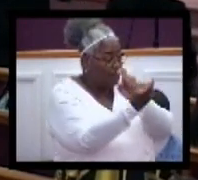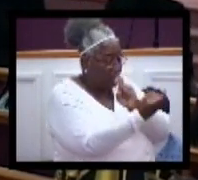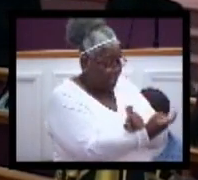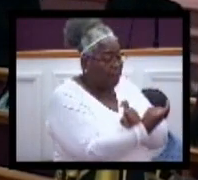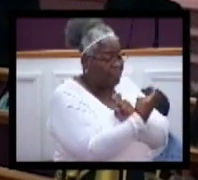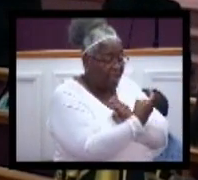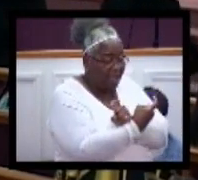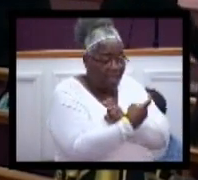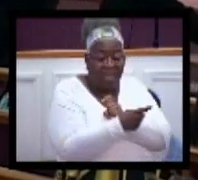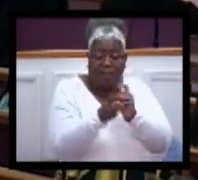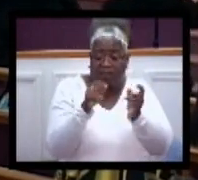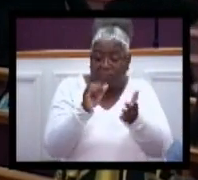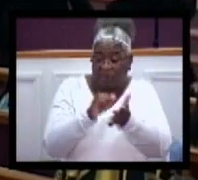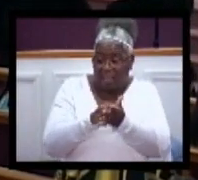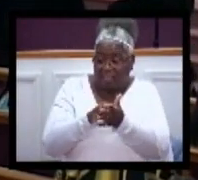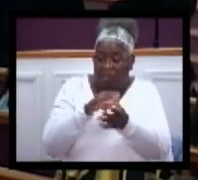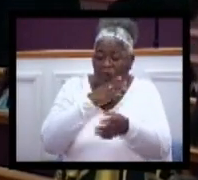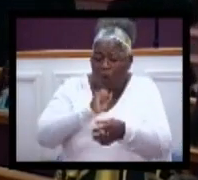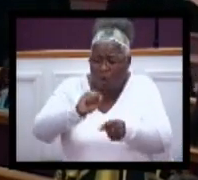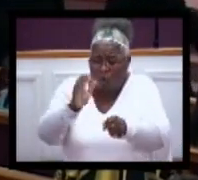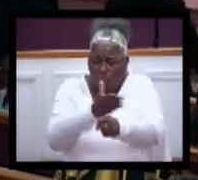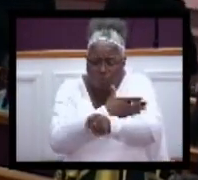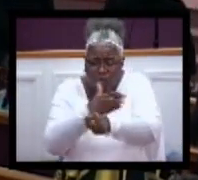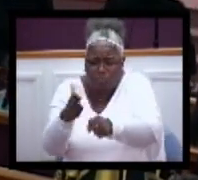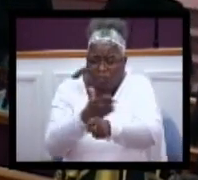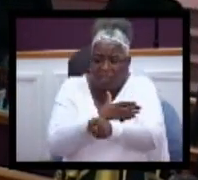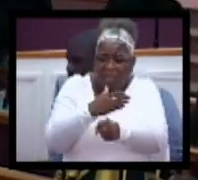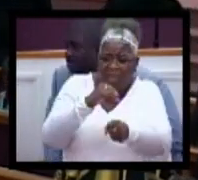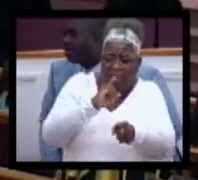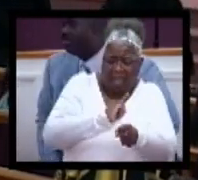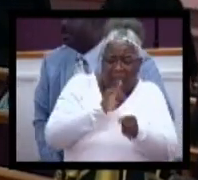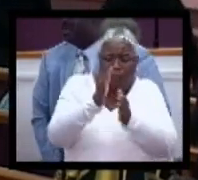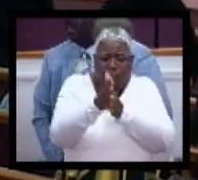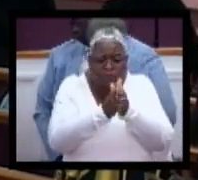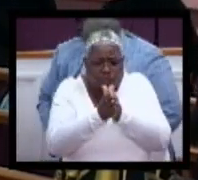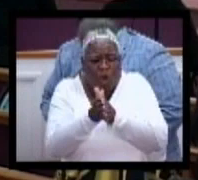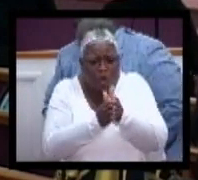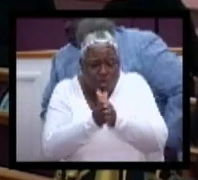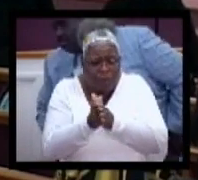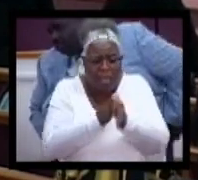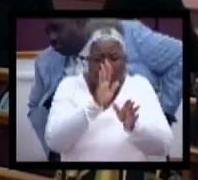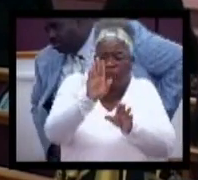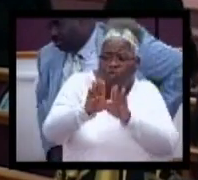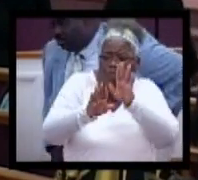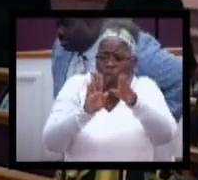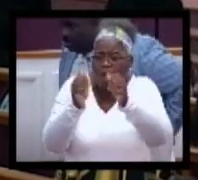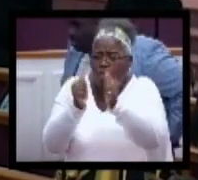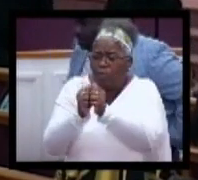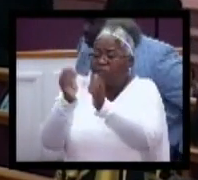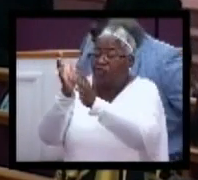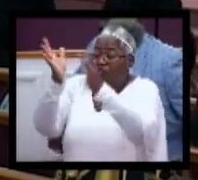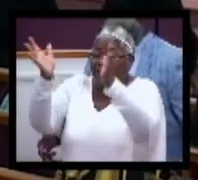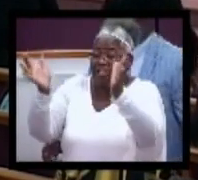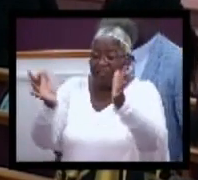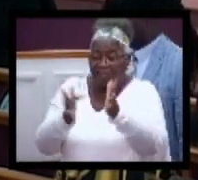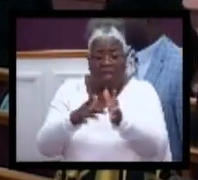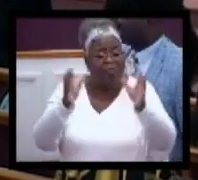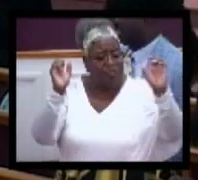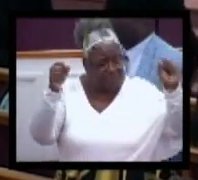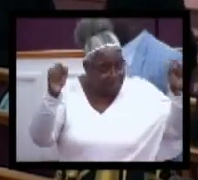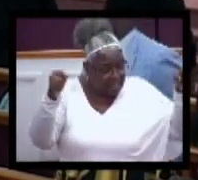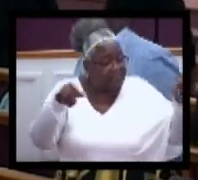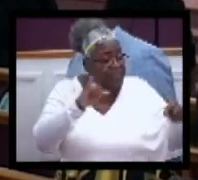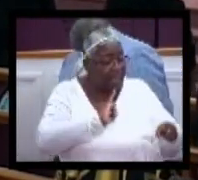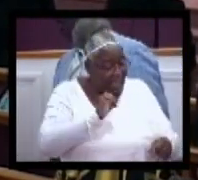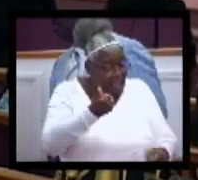around. I'm like that old song, I'm determined to walk with Jesus. Yes,